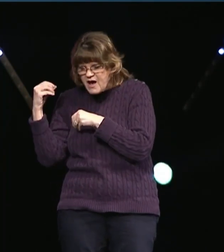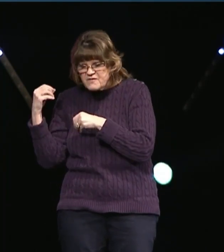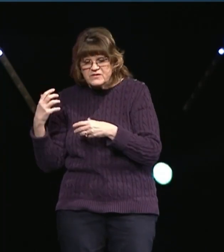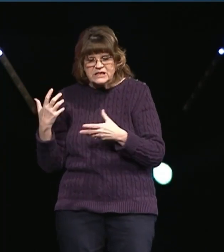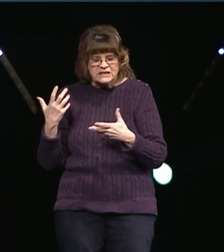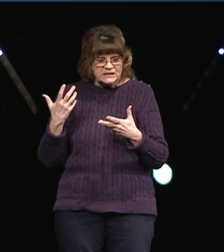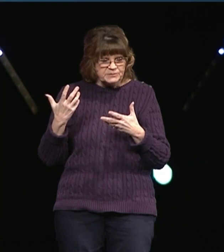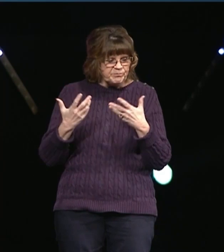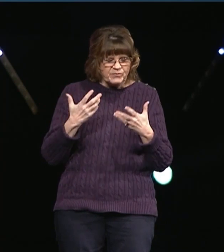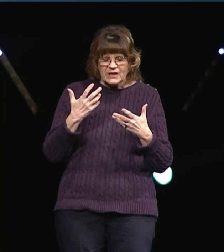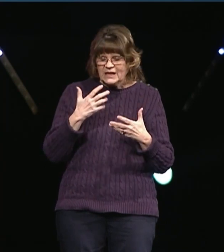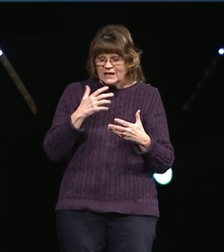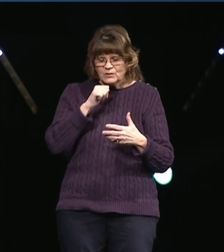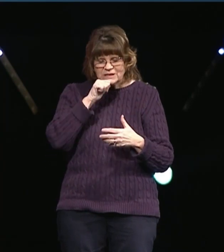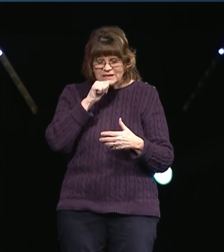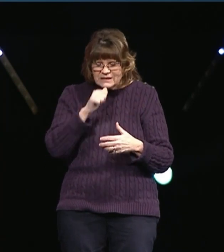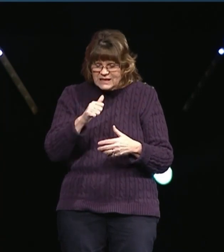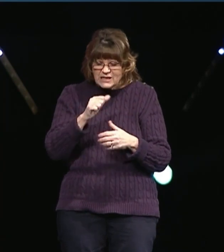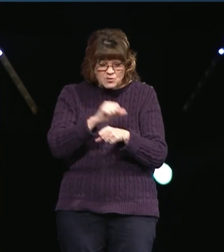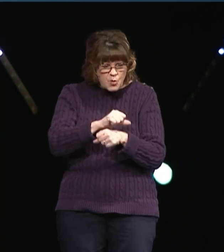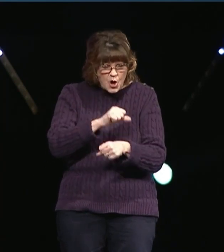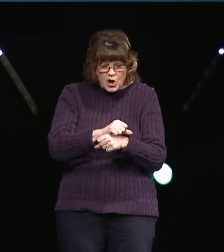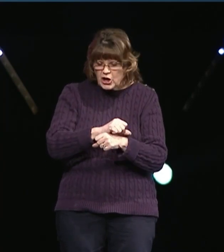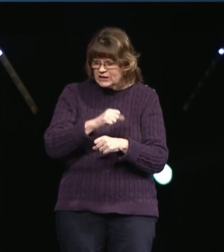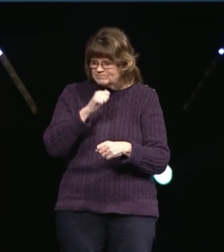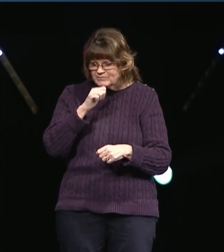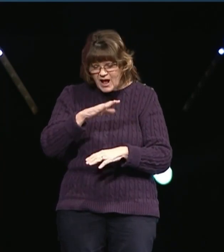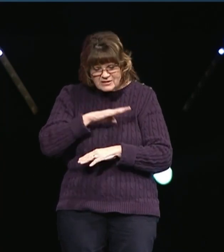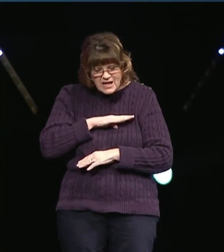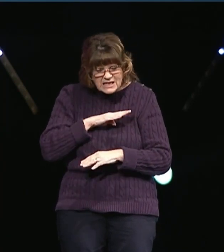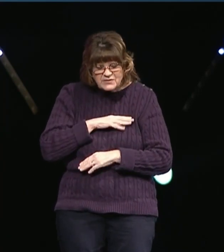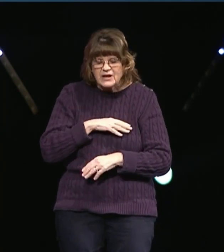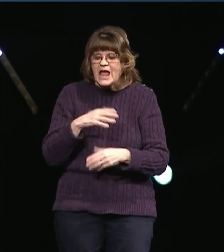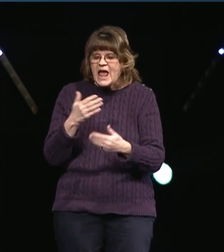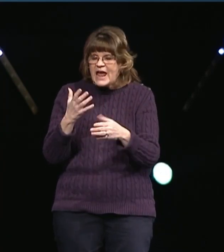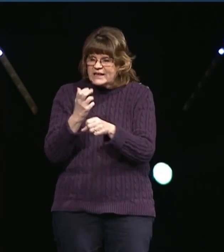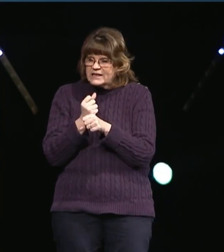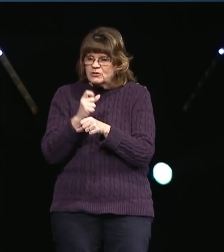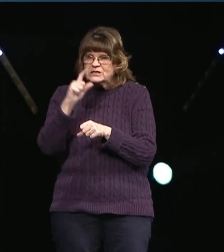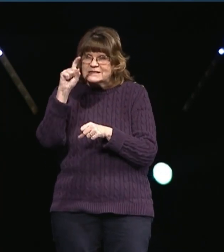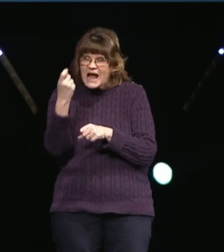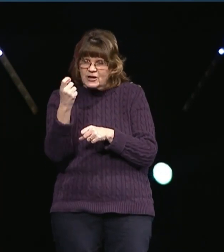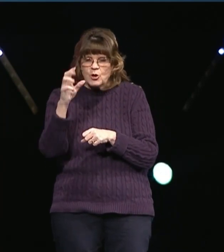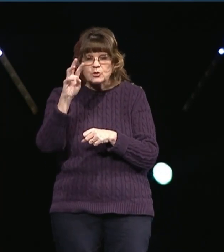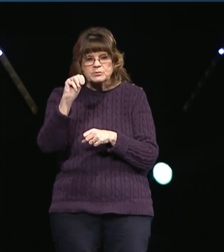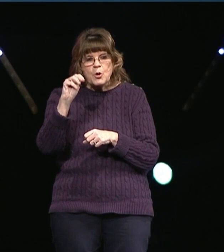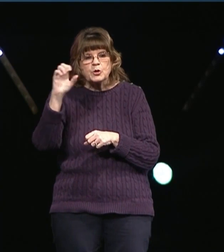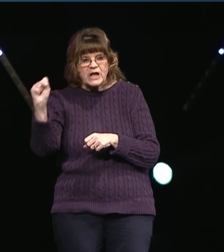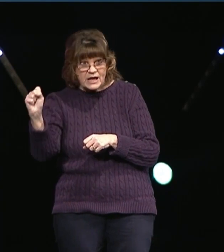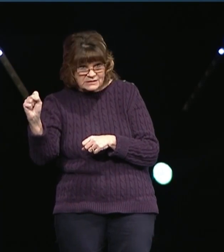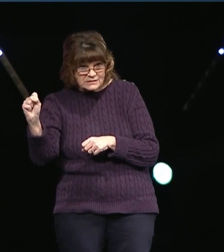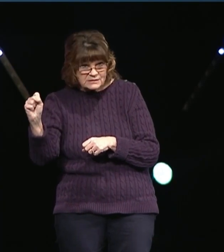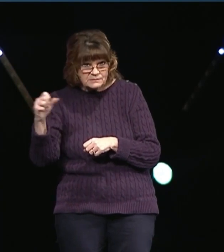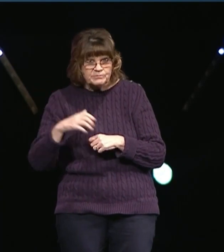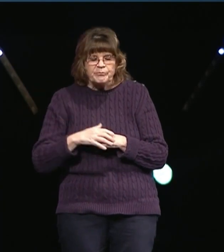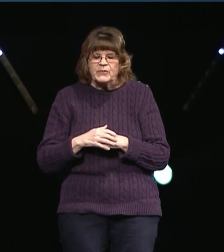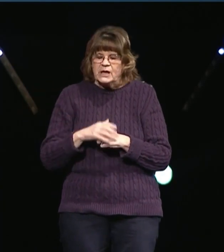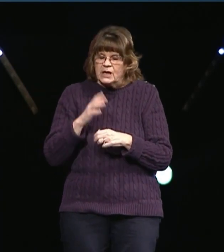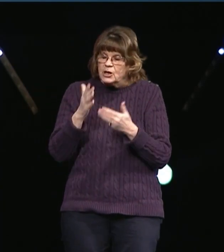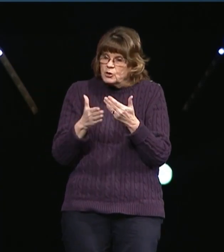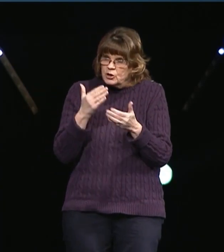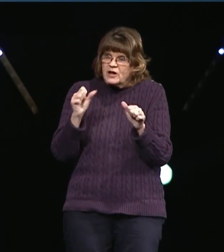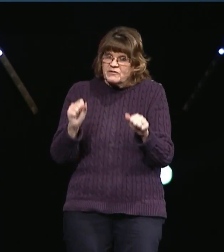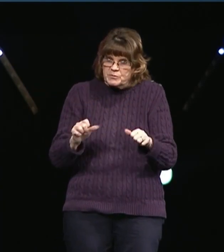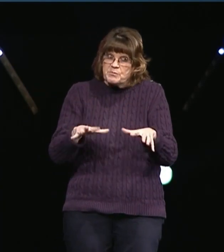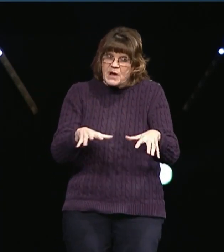was unfulfilling, and he had been diagnosed with multiple sclerosis, which threatened to eventually paralyze him. His life